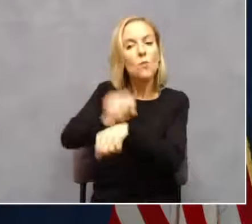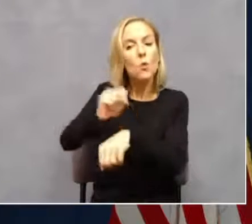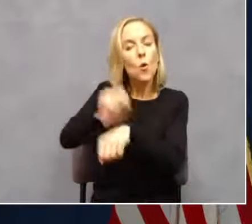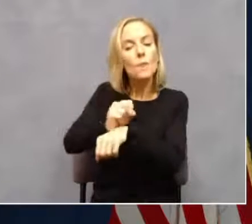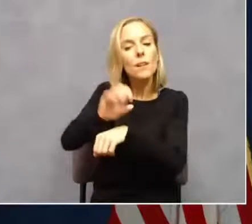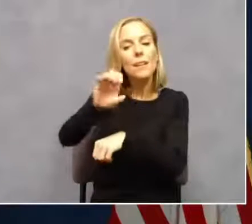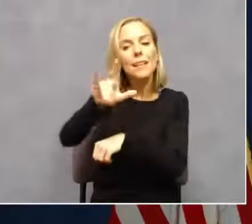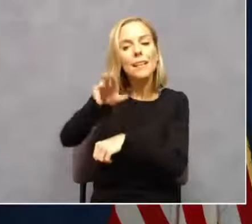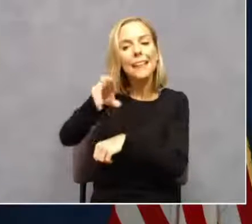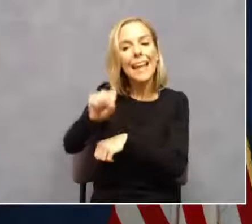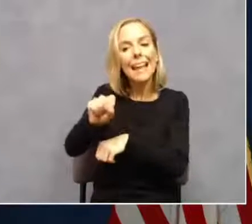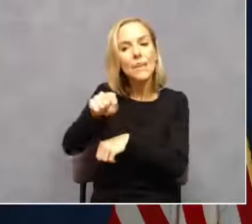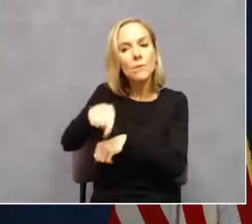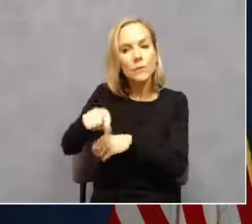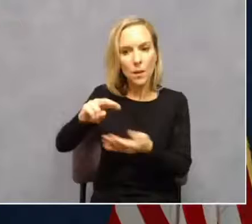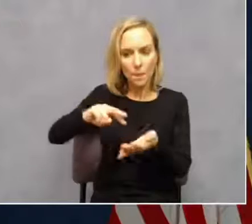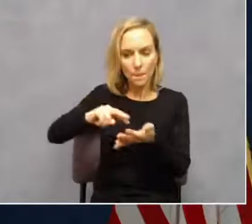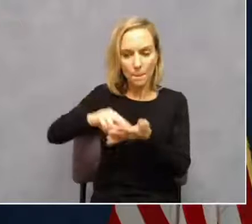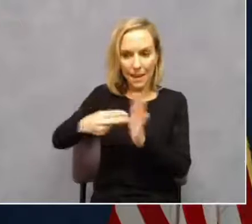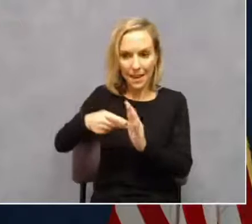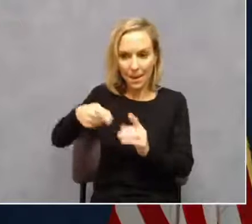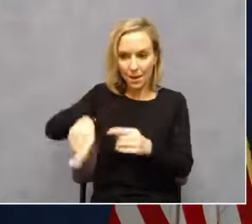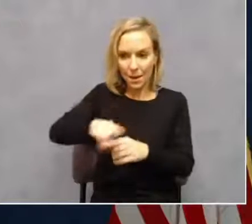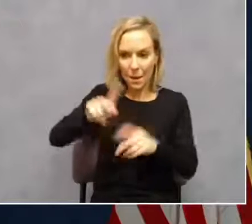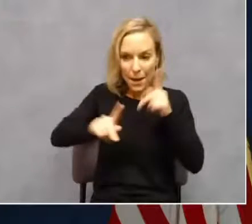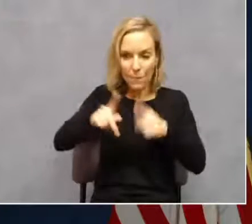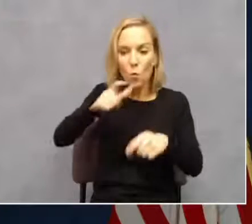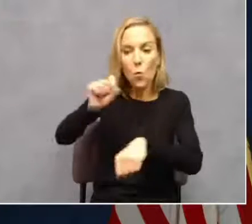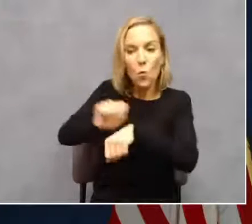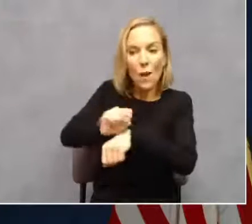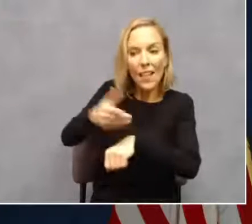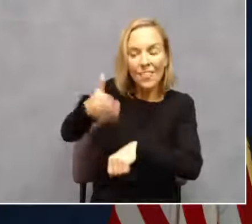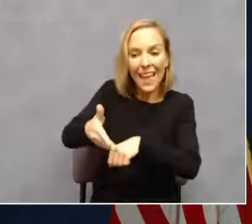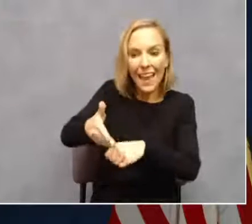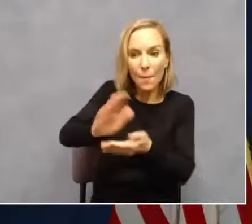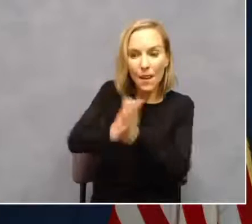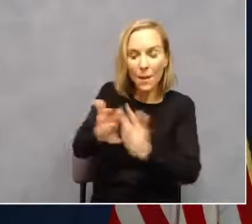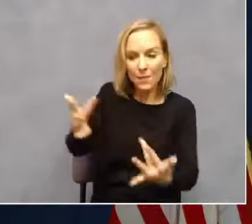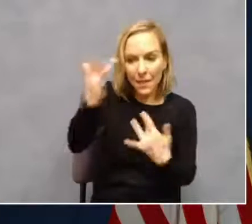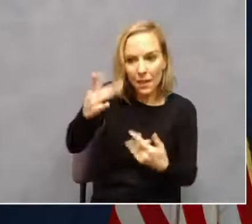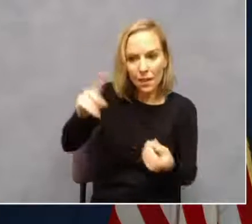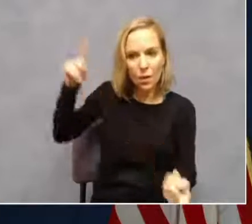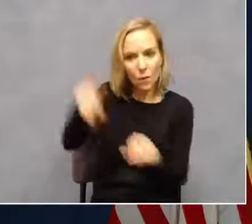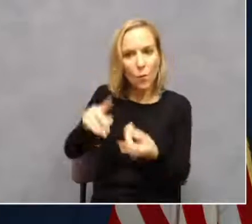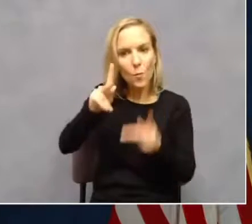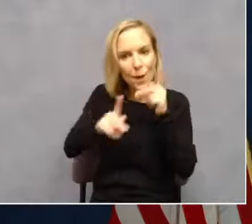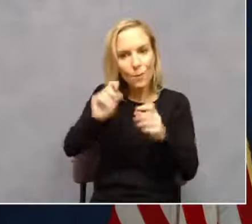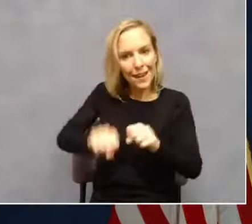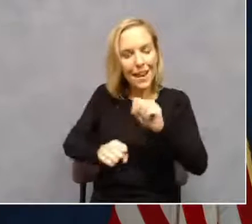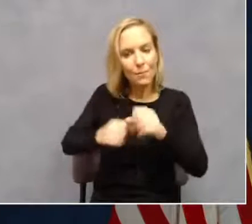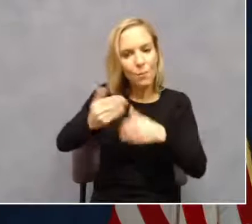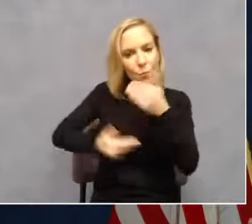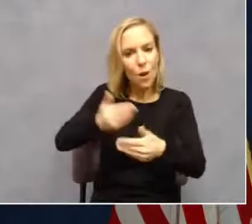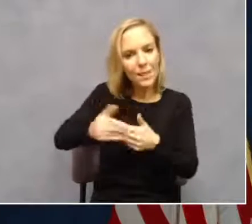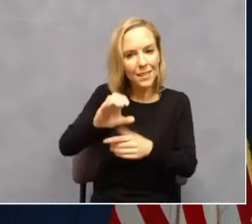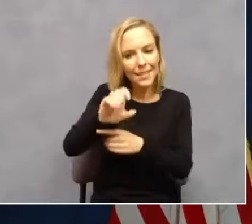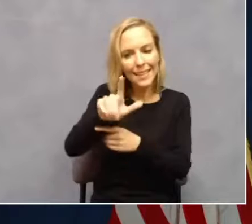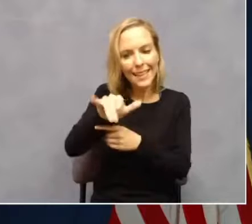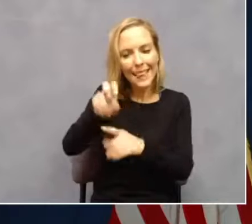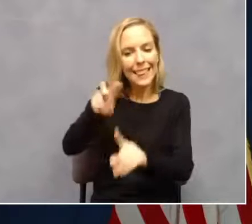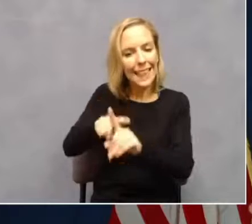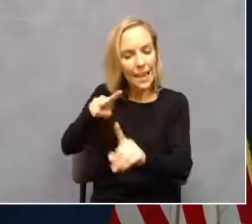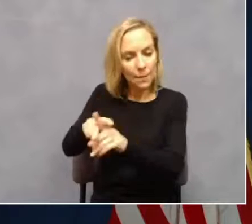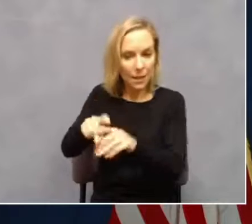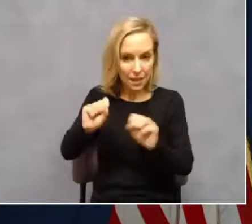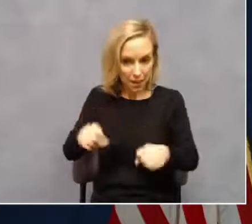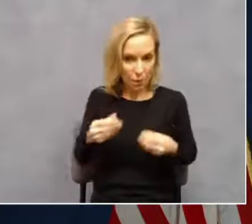then we have fewer people processing unemployment claims. We're also working on being able to provide that data. I don't know if we're going to be able to do